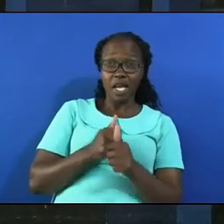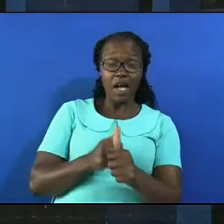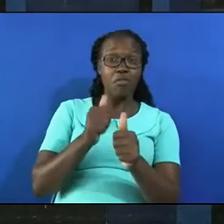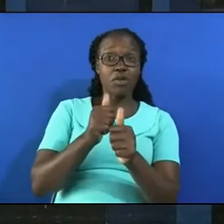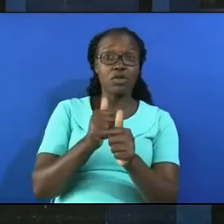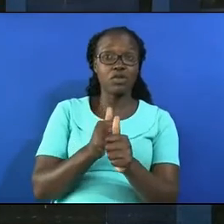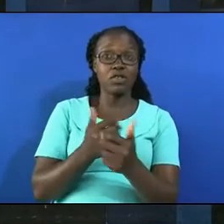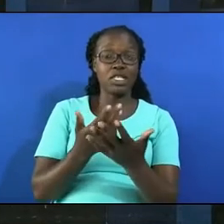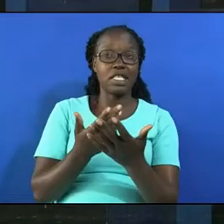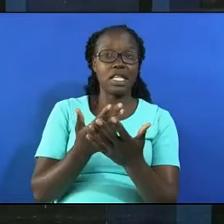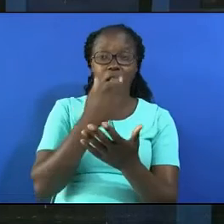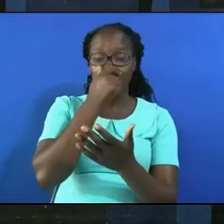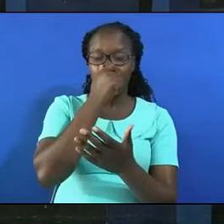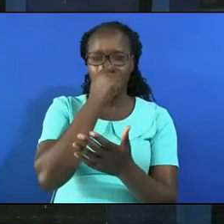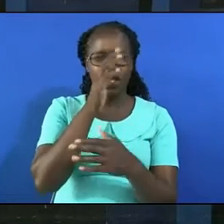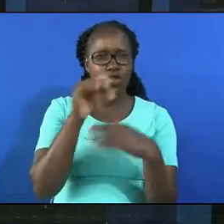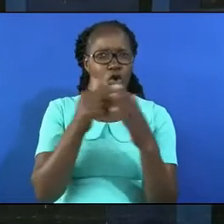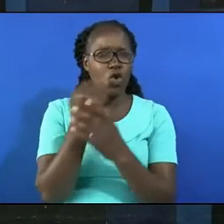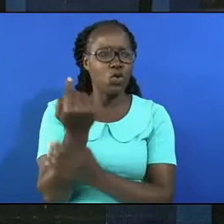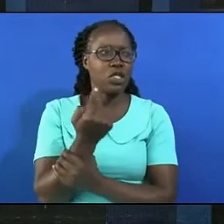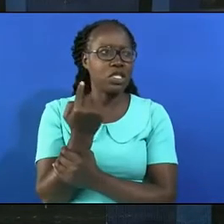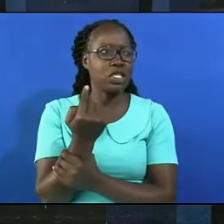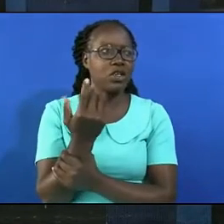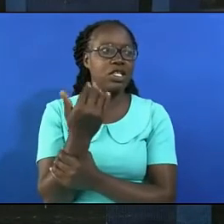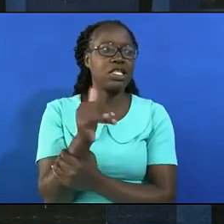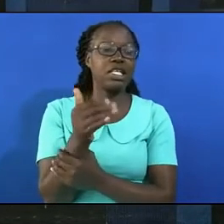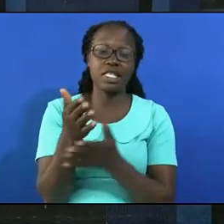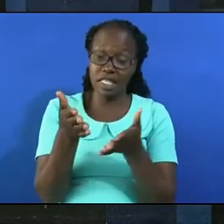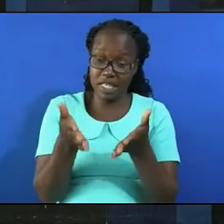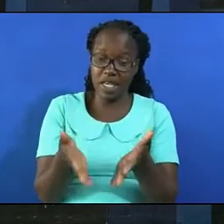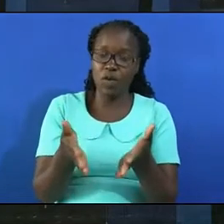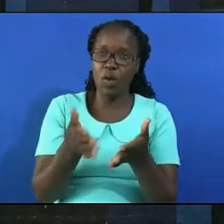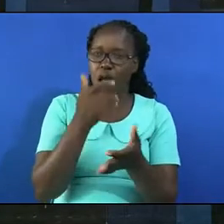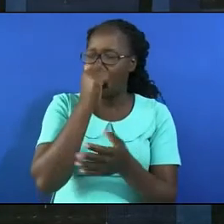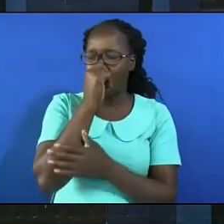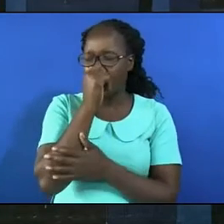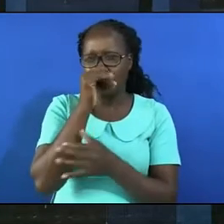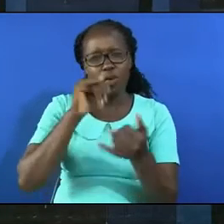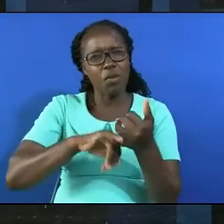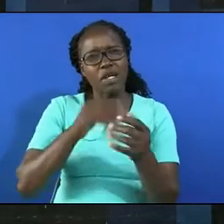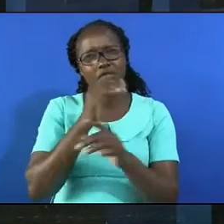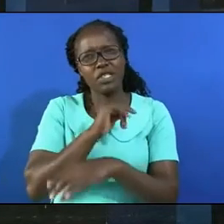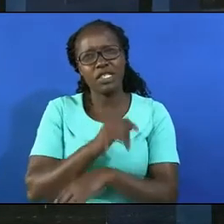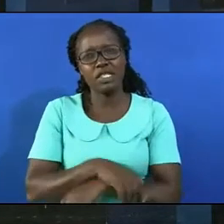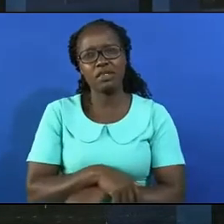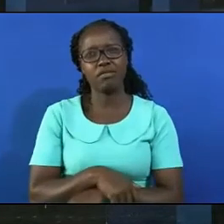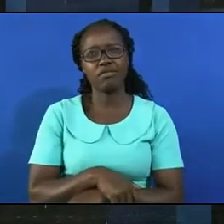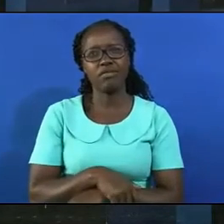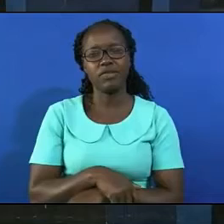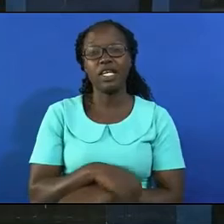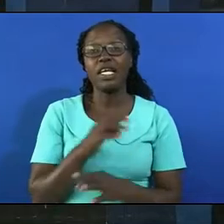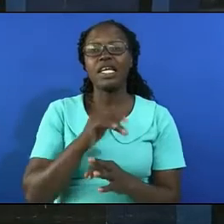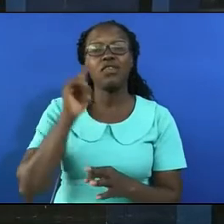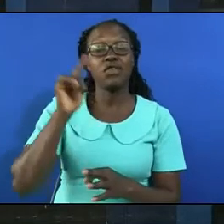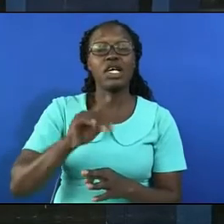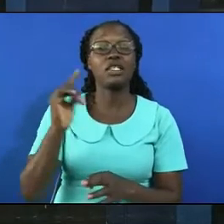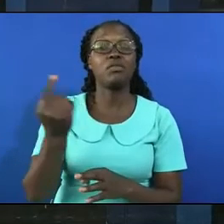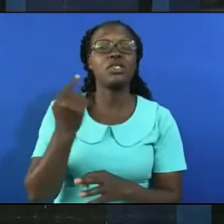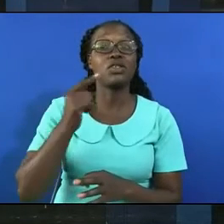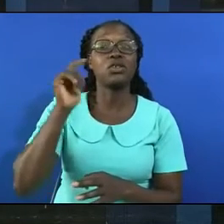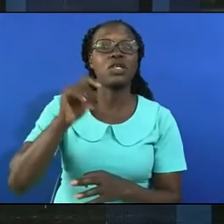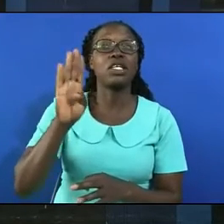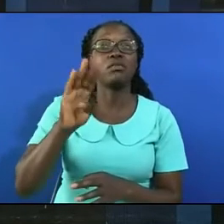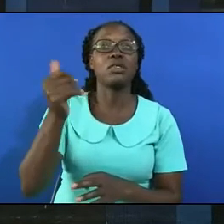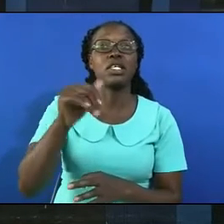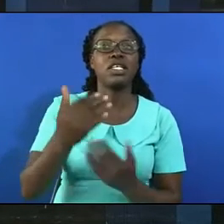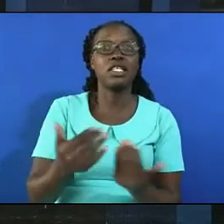Apostle Paul wishes that we were all single. Yet here we are wishing we were married. If you can't be single, you can't